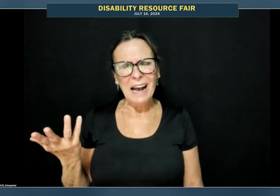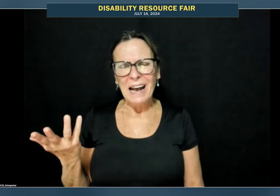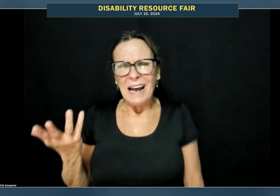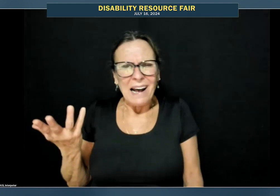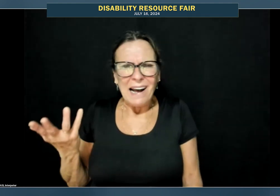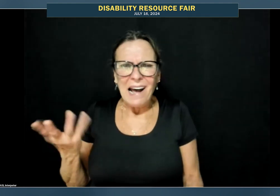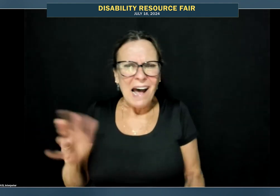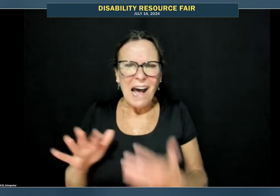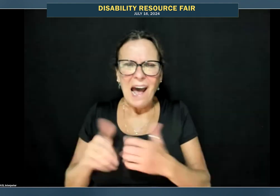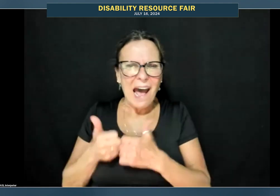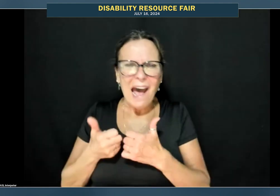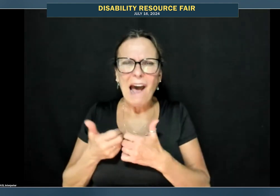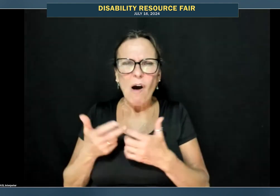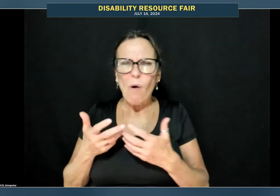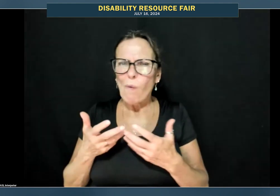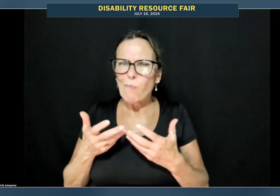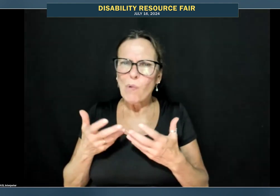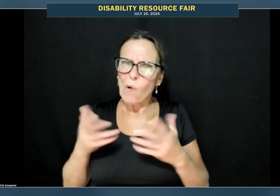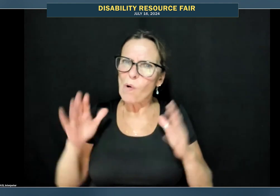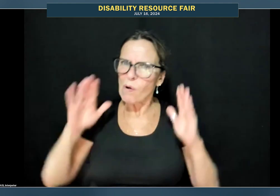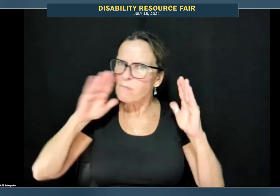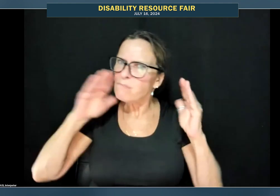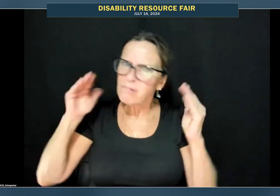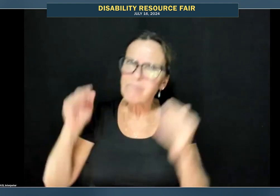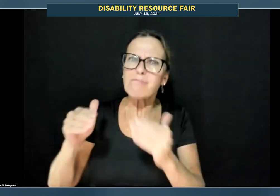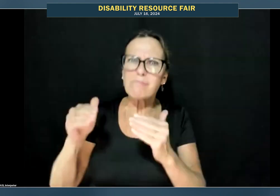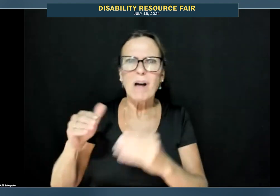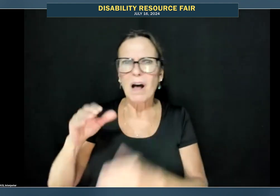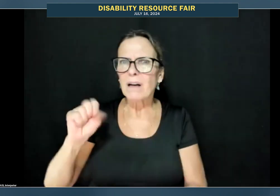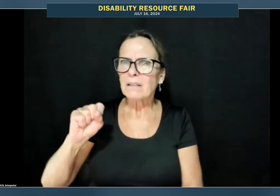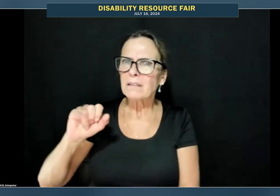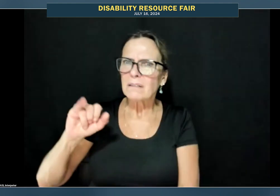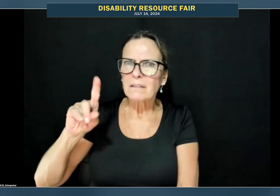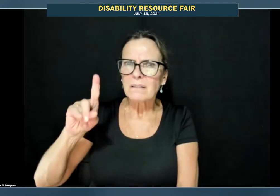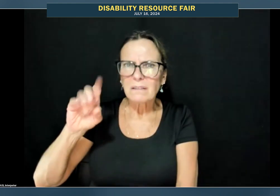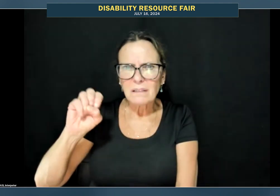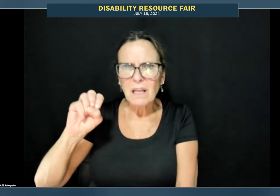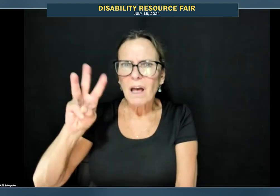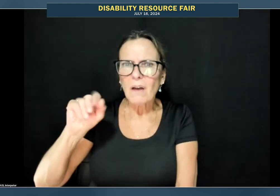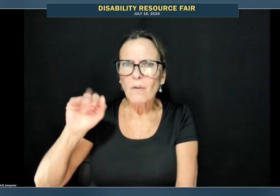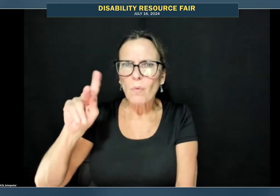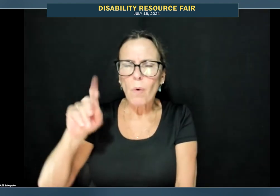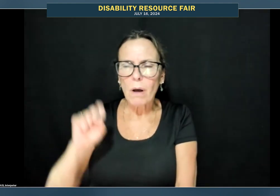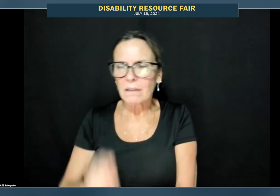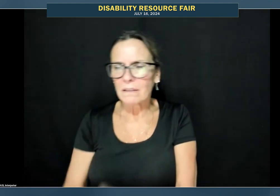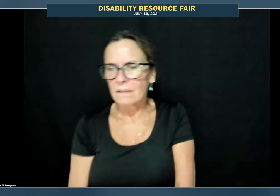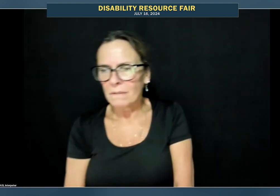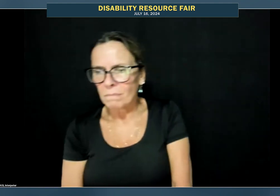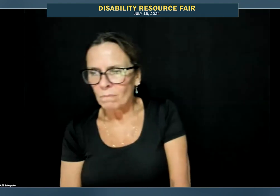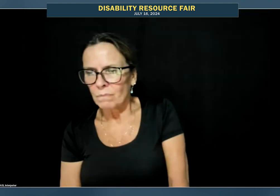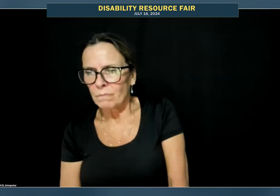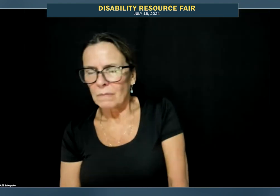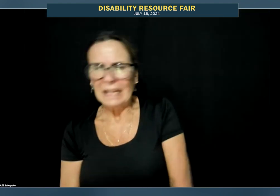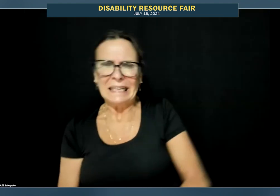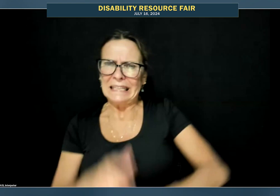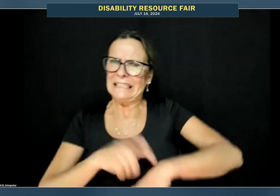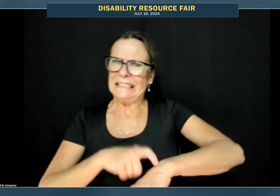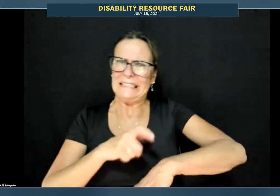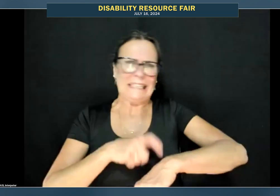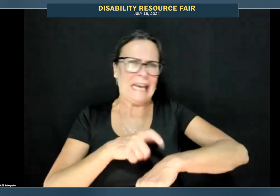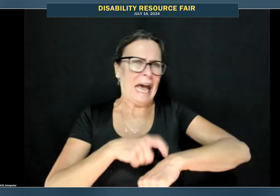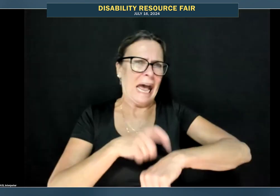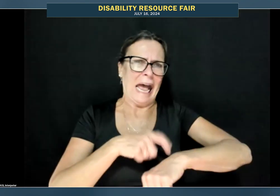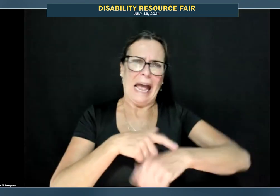have more highlights on the sidewalks. Thanks. Hey, Jeremy, yeah. Before Christos jumps in, I just want to note the time. It is